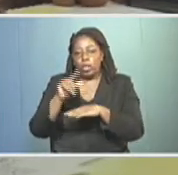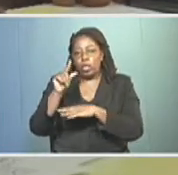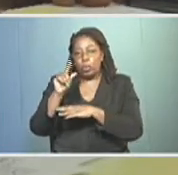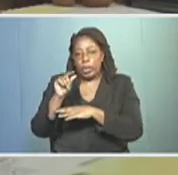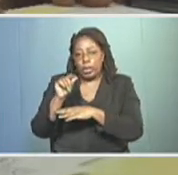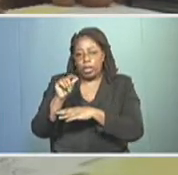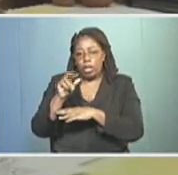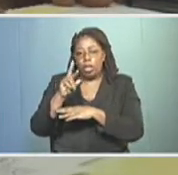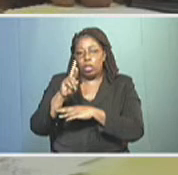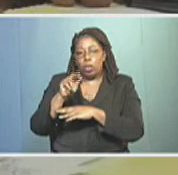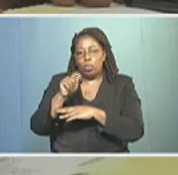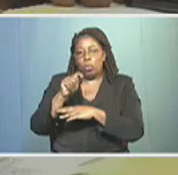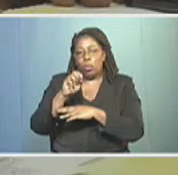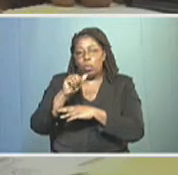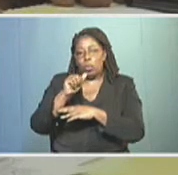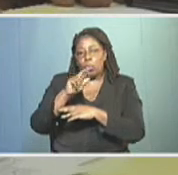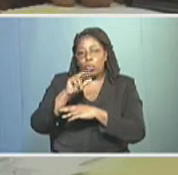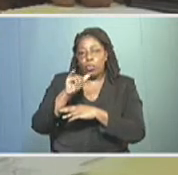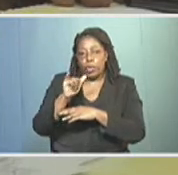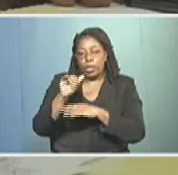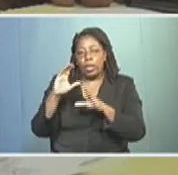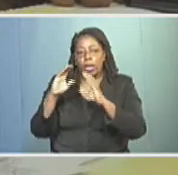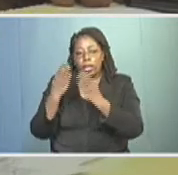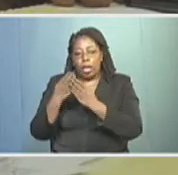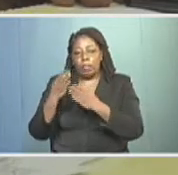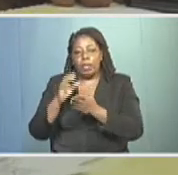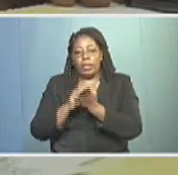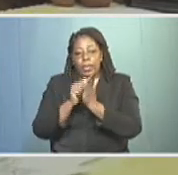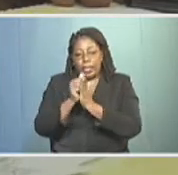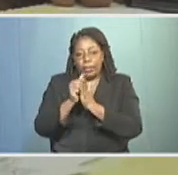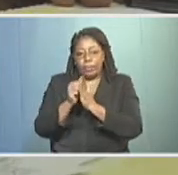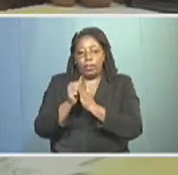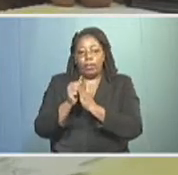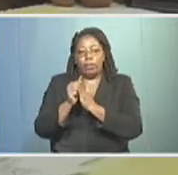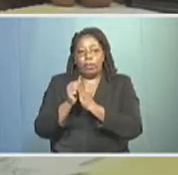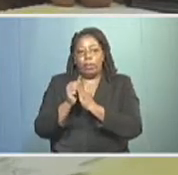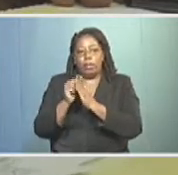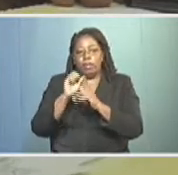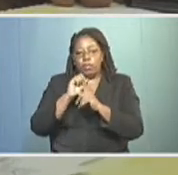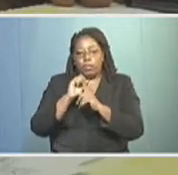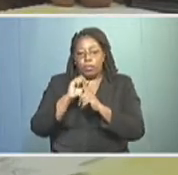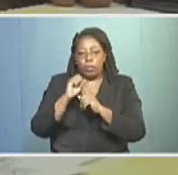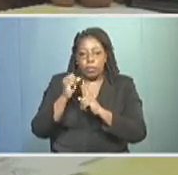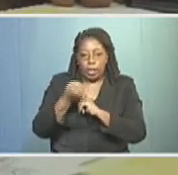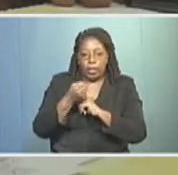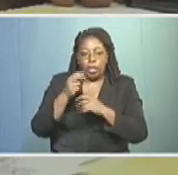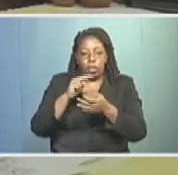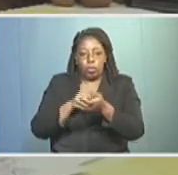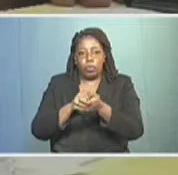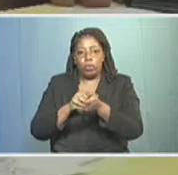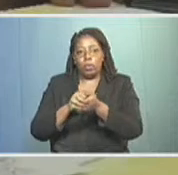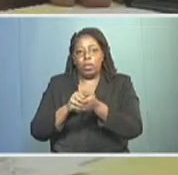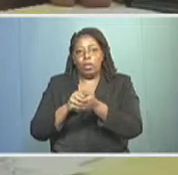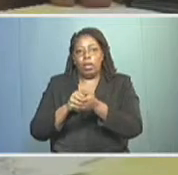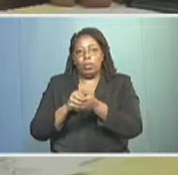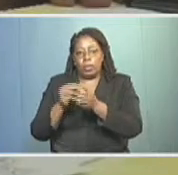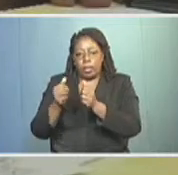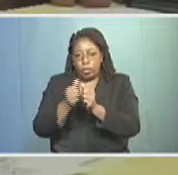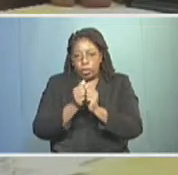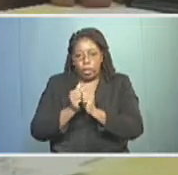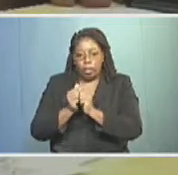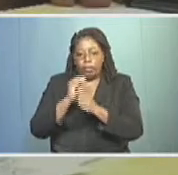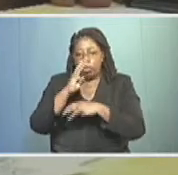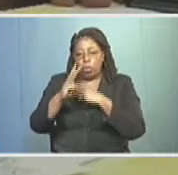the Rotary Club of Eleuthera, the Cancer Society, and the Nurses Association will get together for